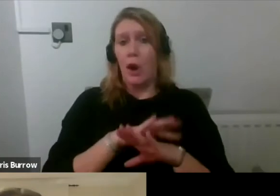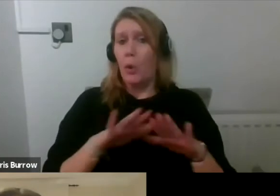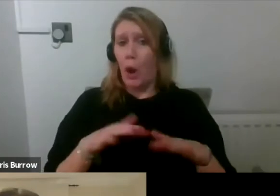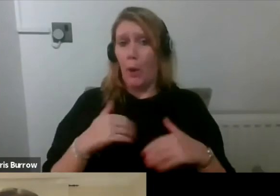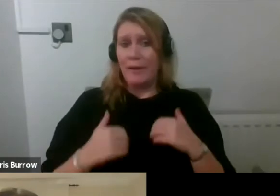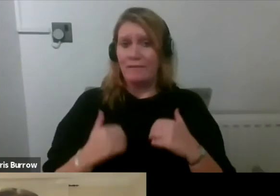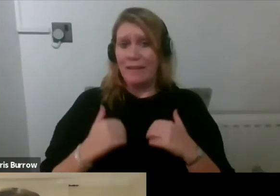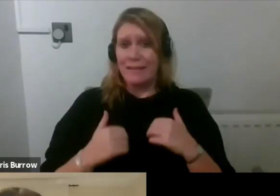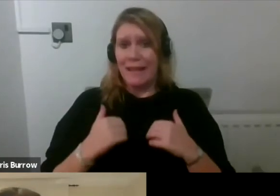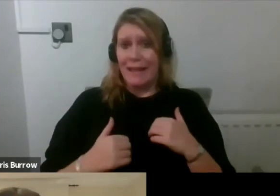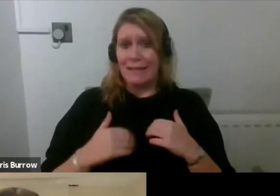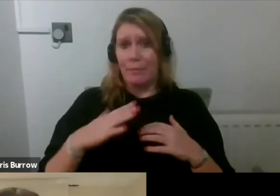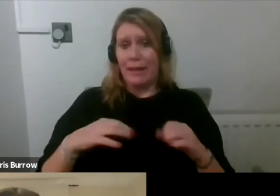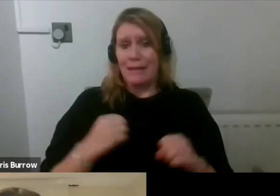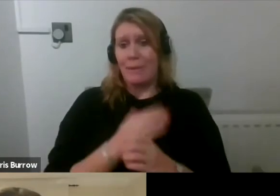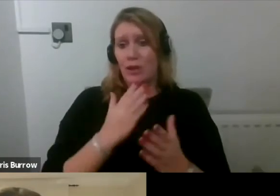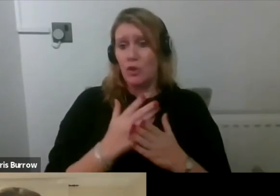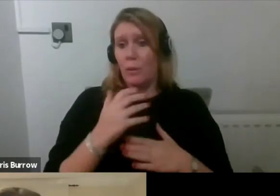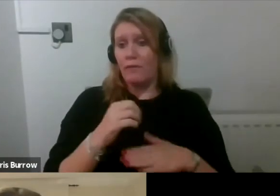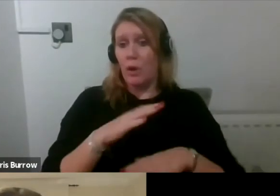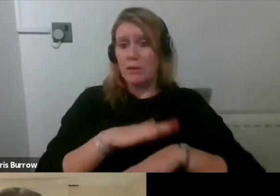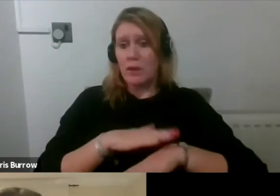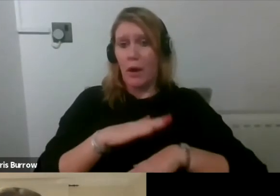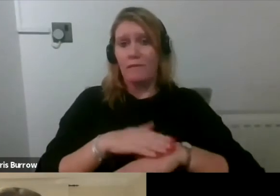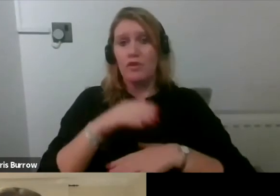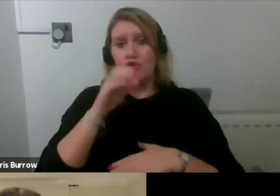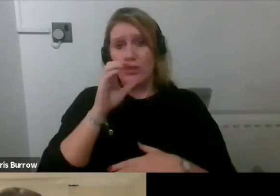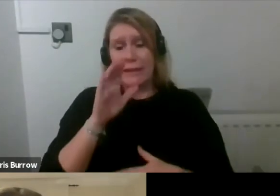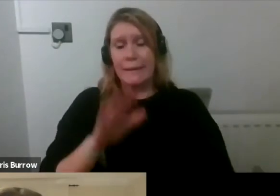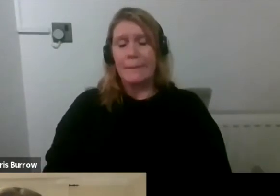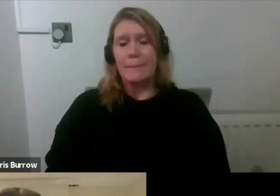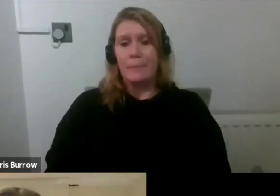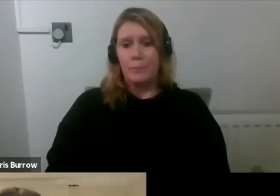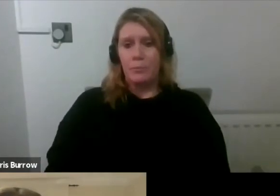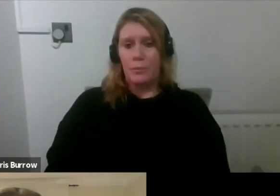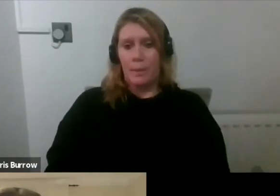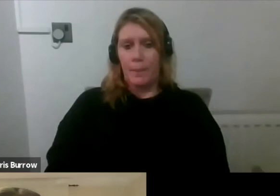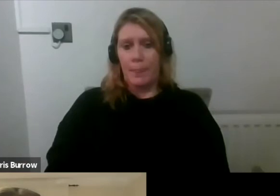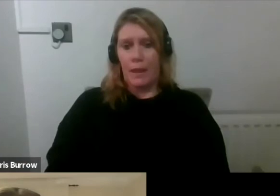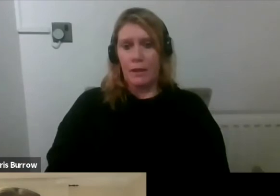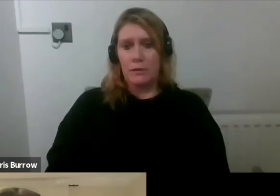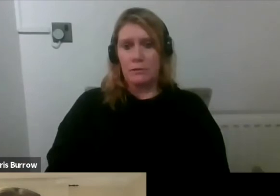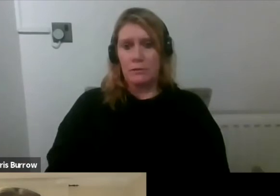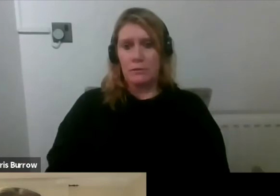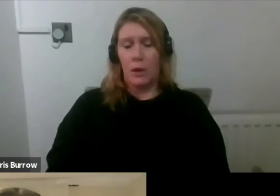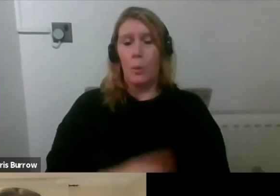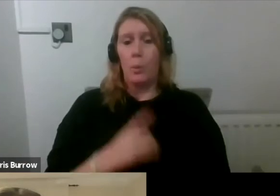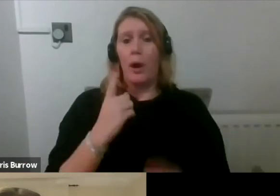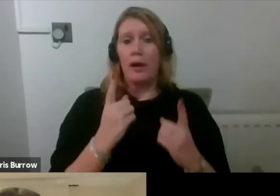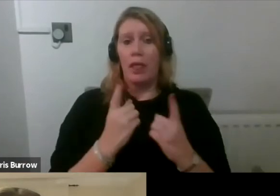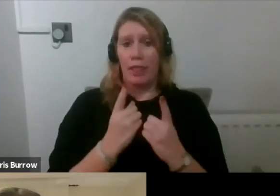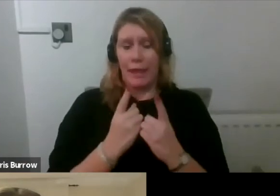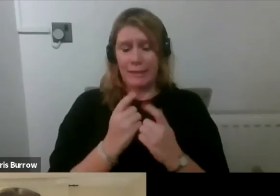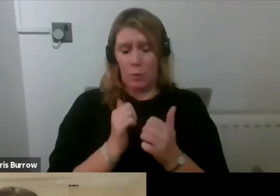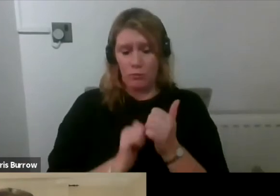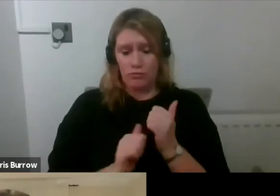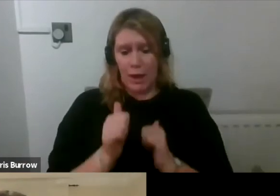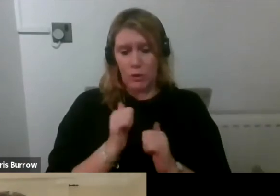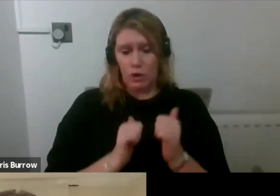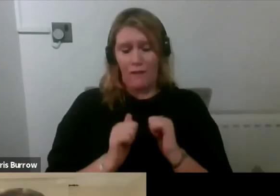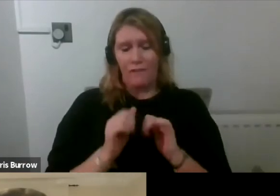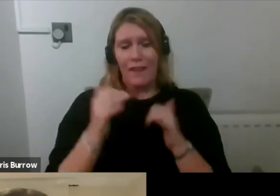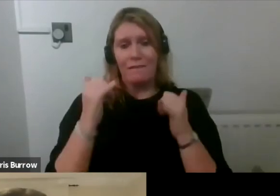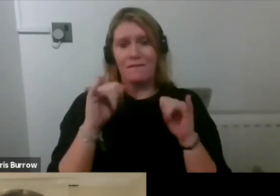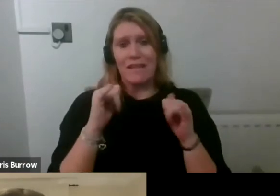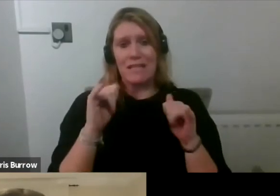that you've got at least time to have a drink. One of the things that we're very proud of in all of the festival work